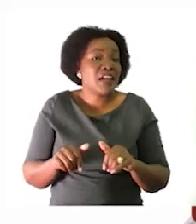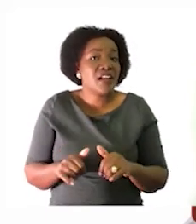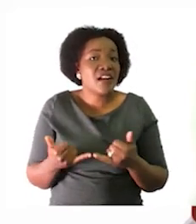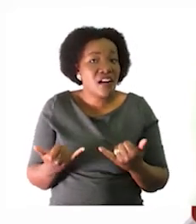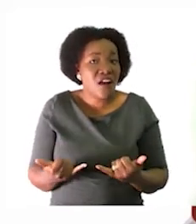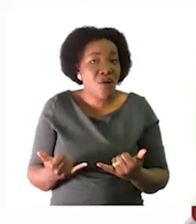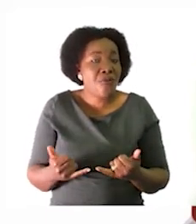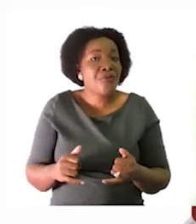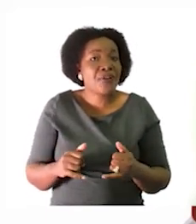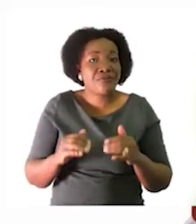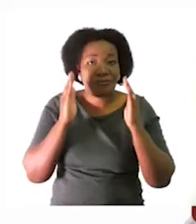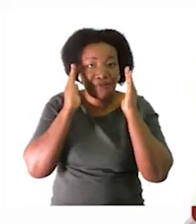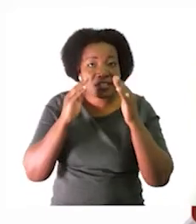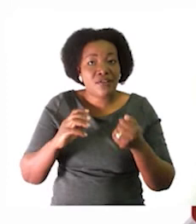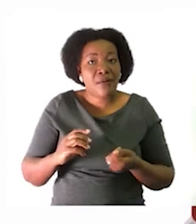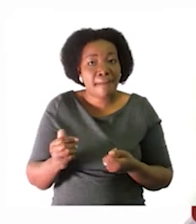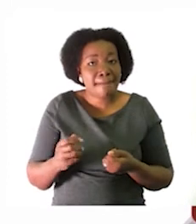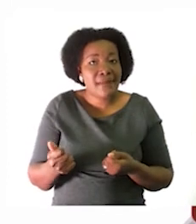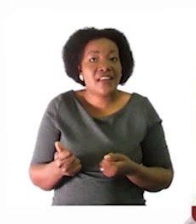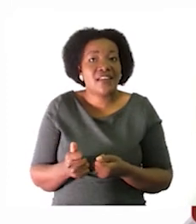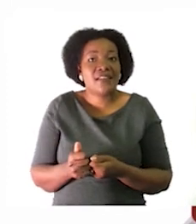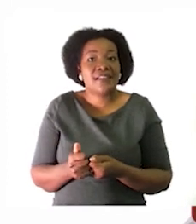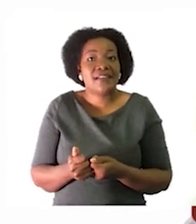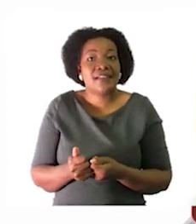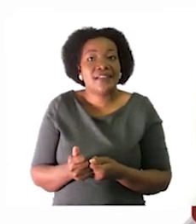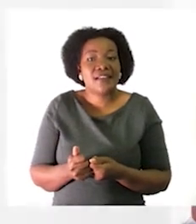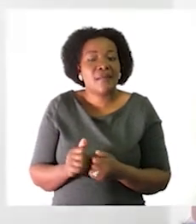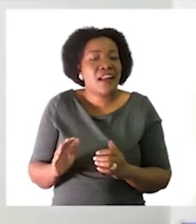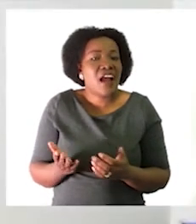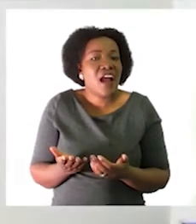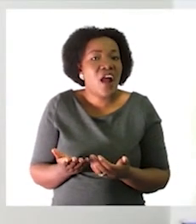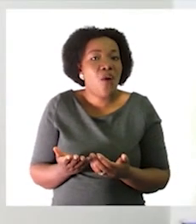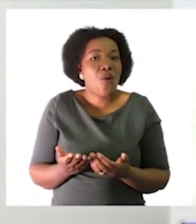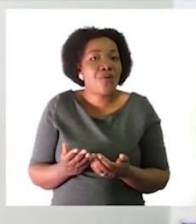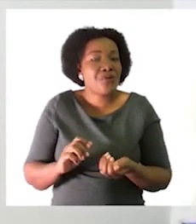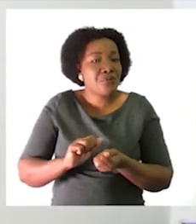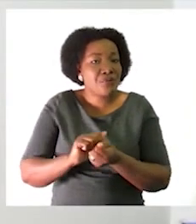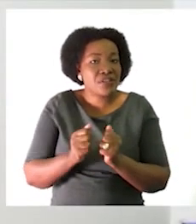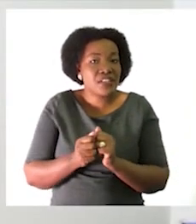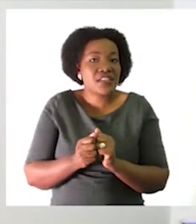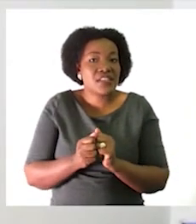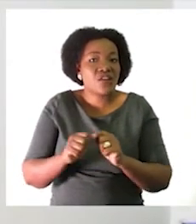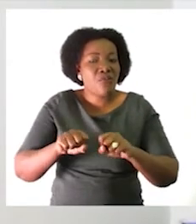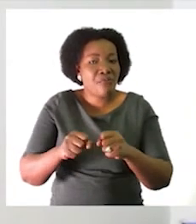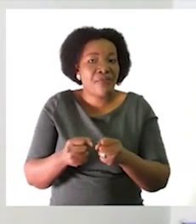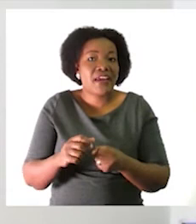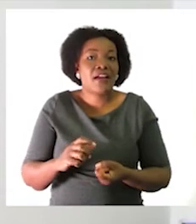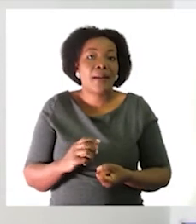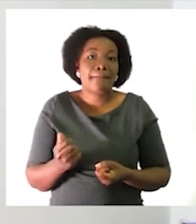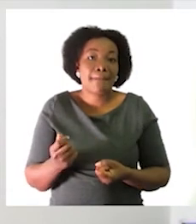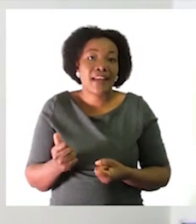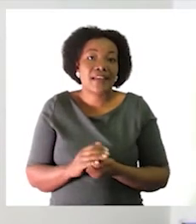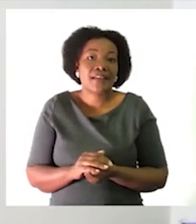can we decompose money? How can we decompose money? Say for example, if you